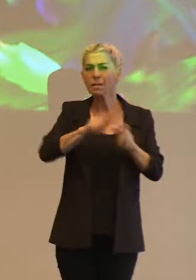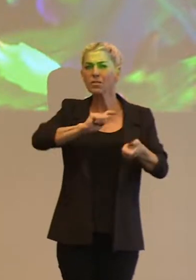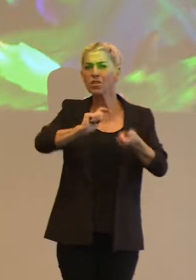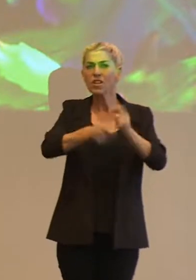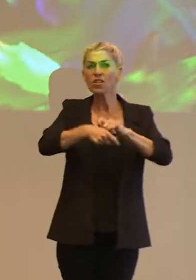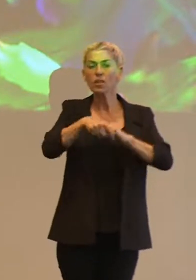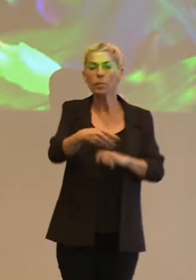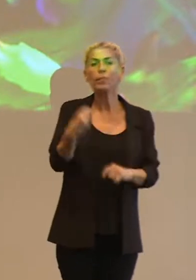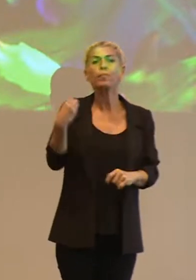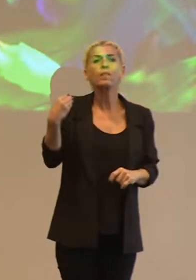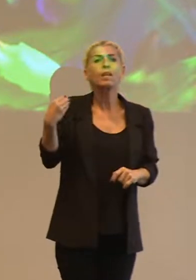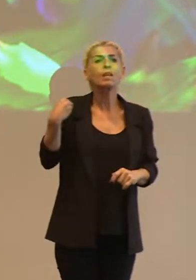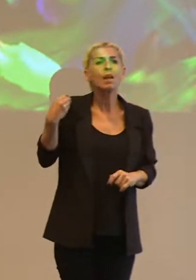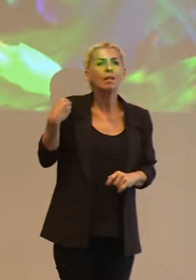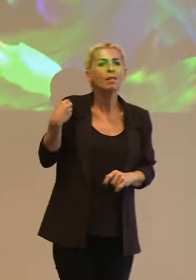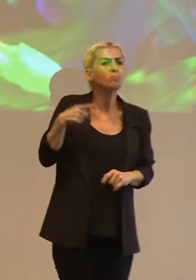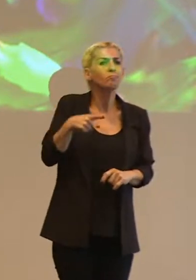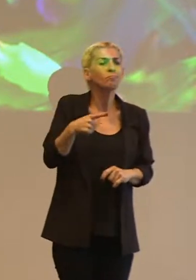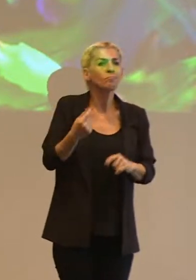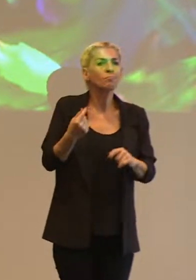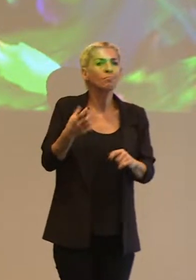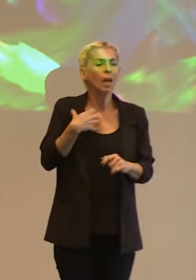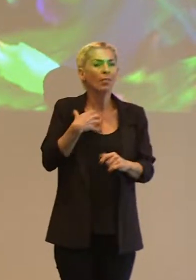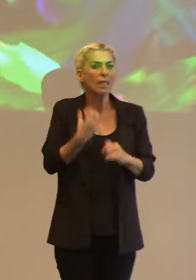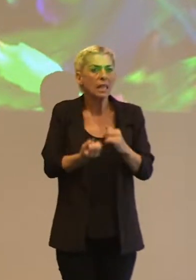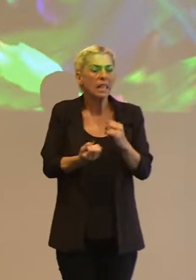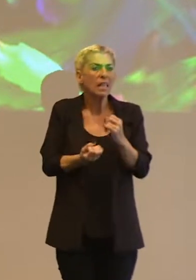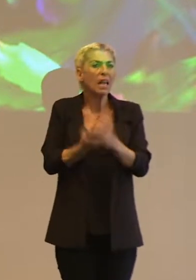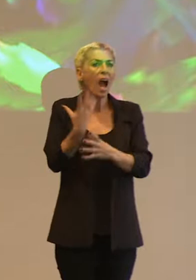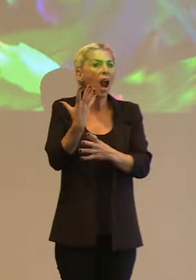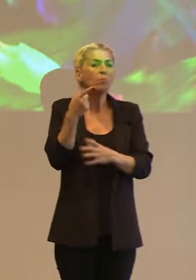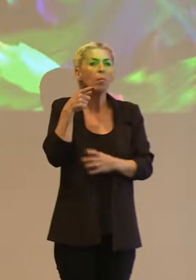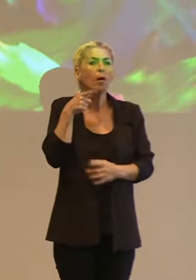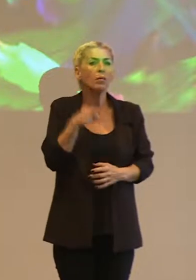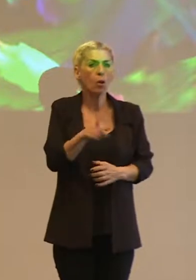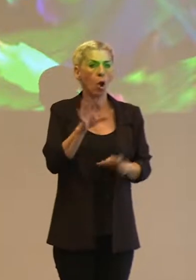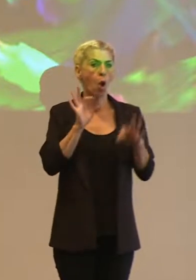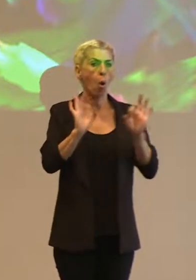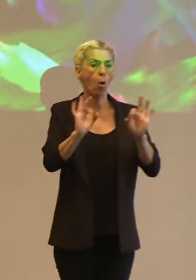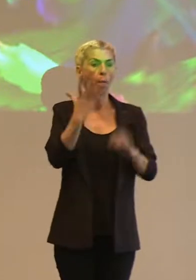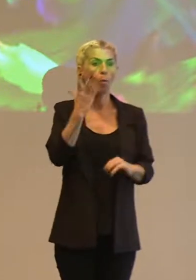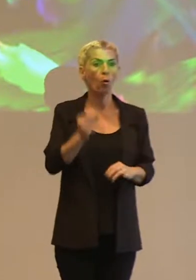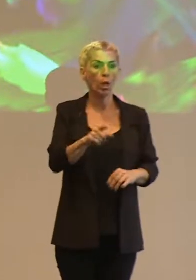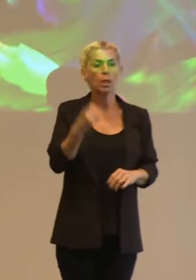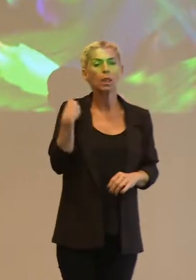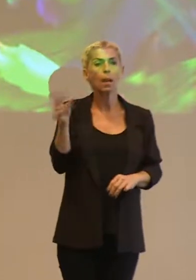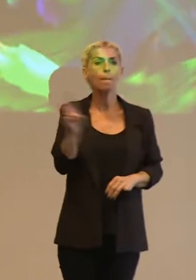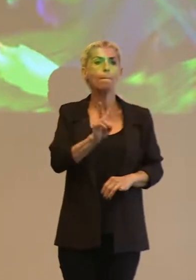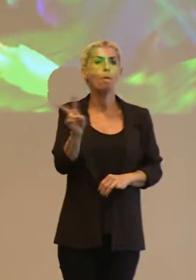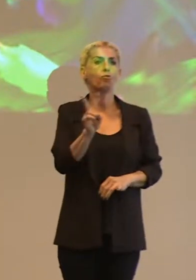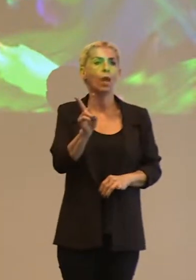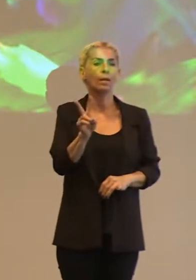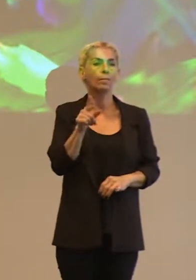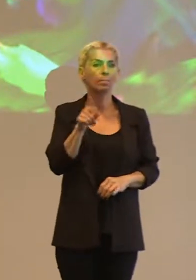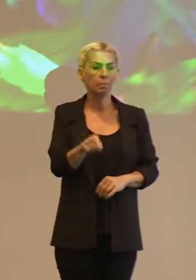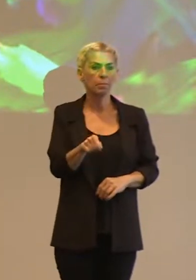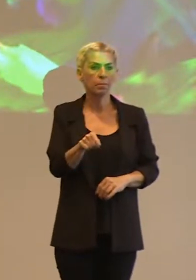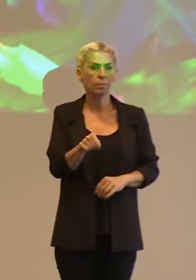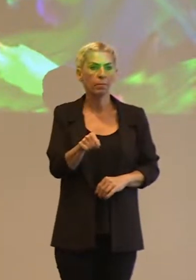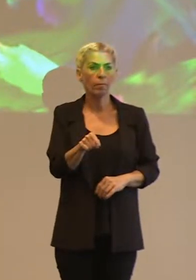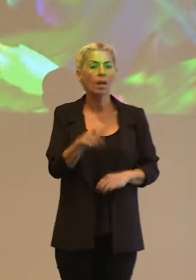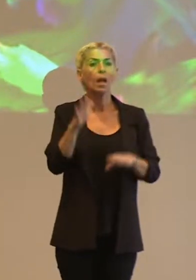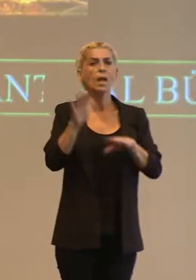block of life is not atoms but information is i believe a ground-breaking